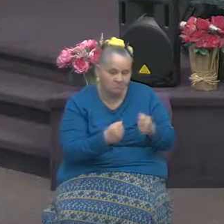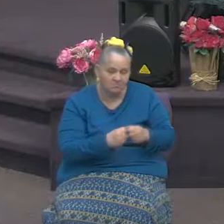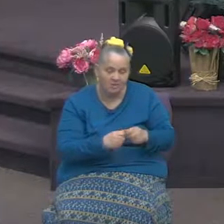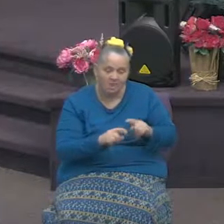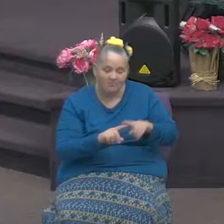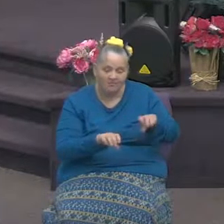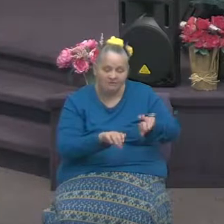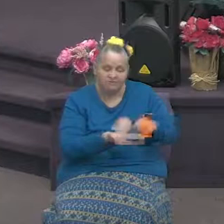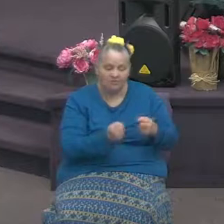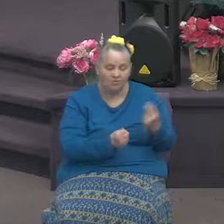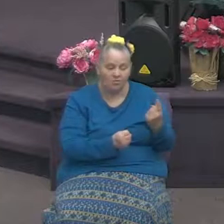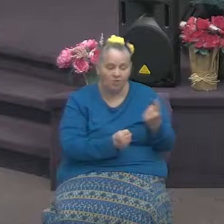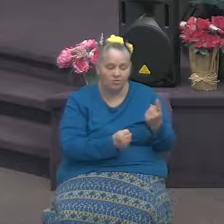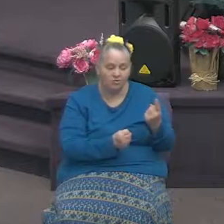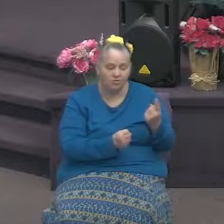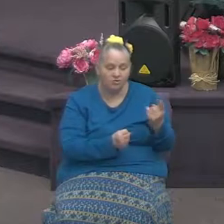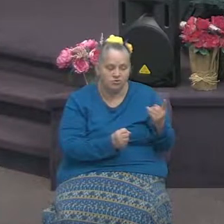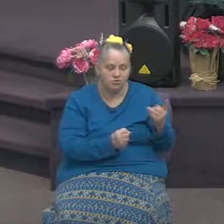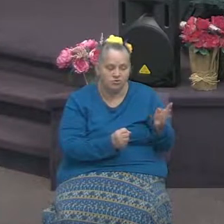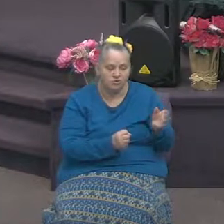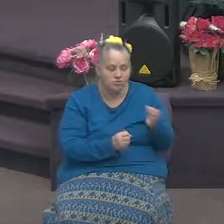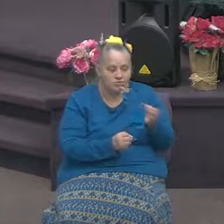But that breaking was only temporary.